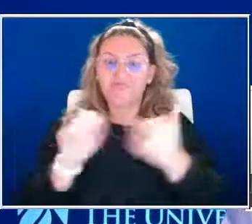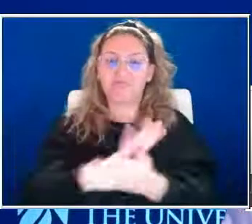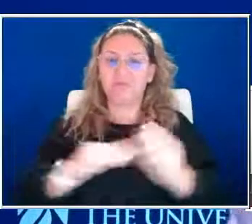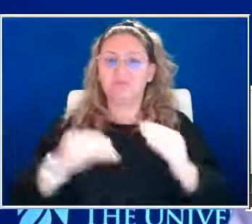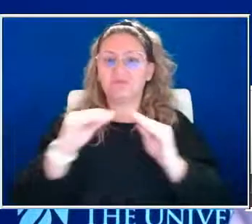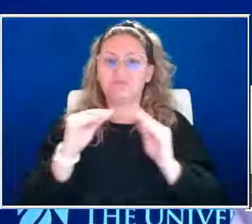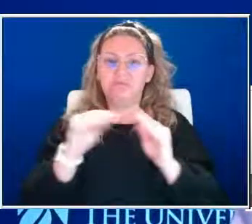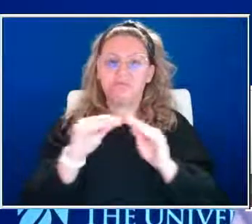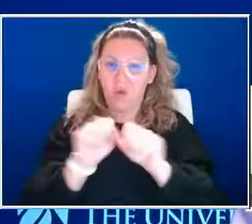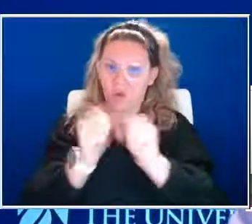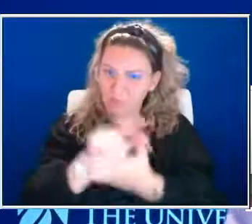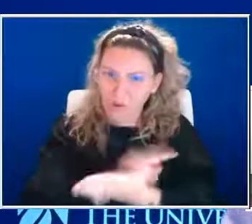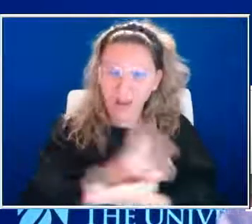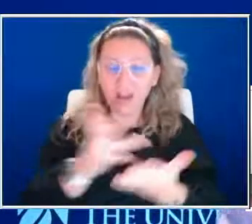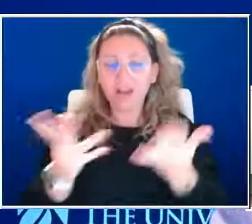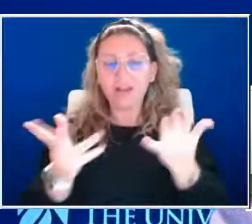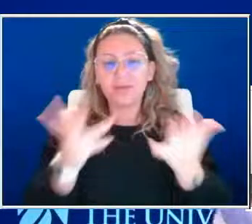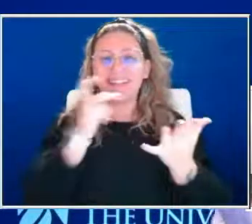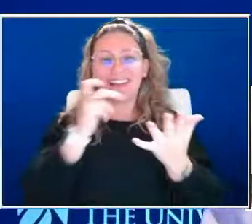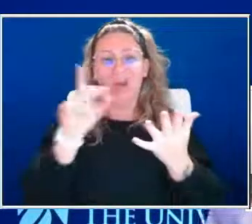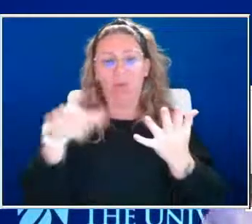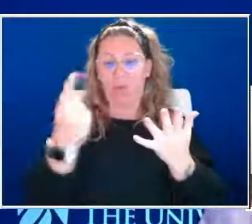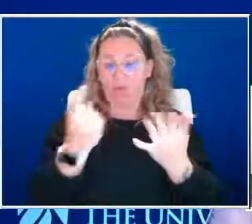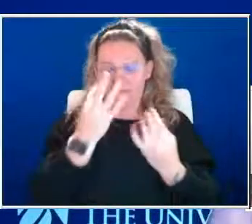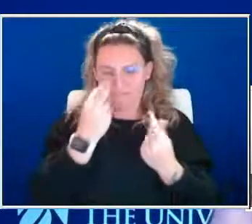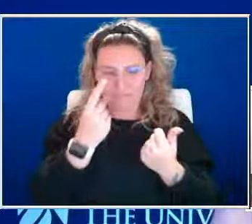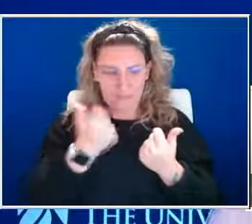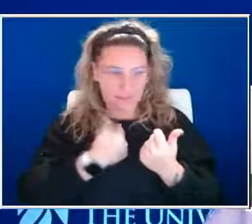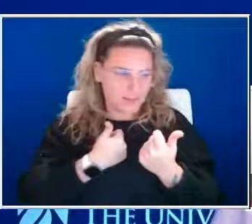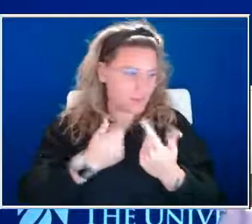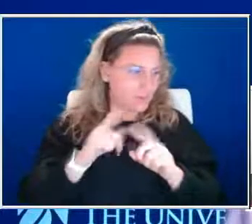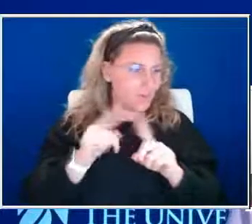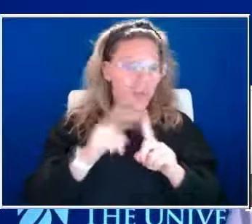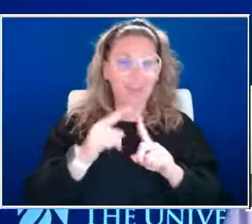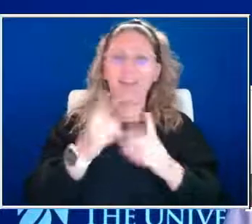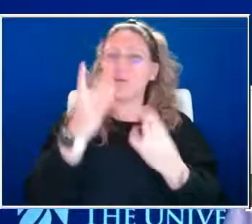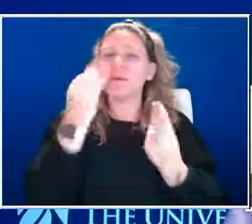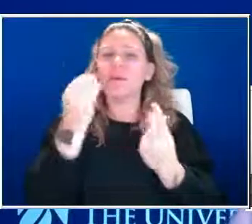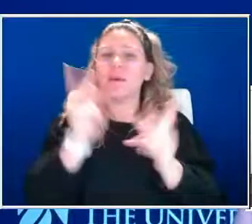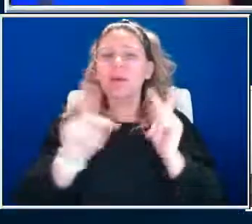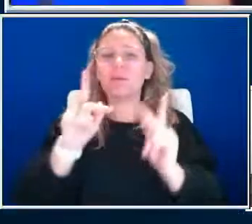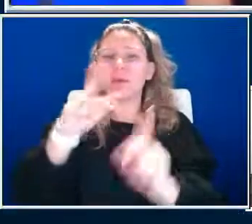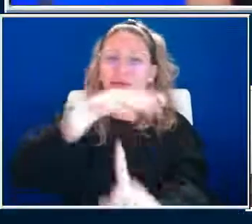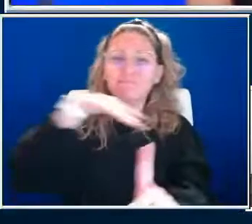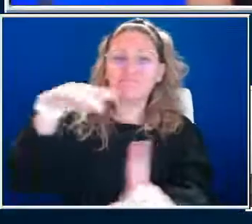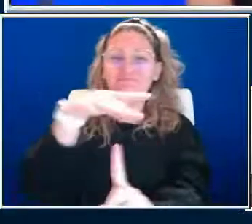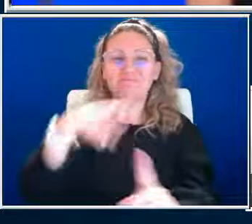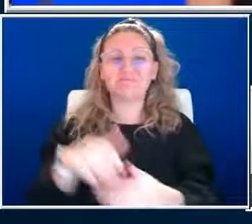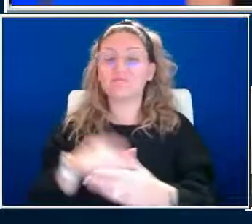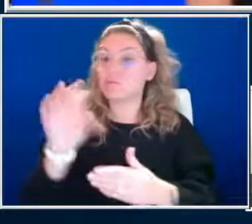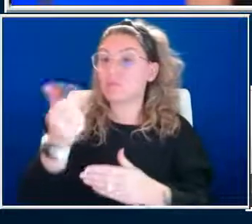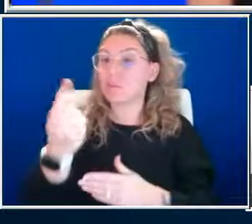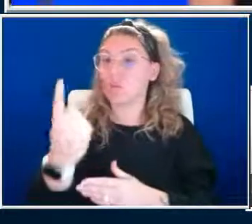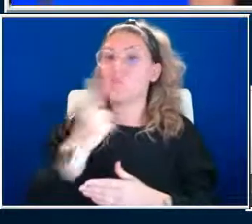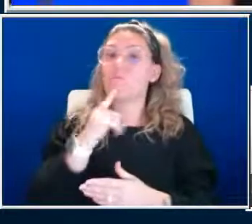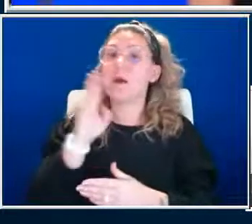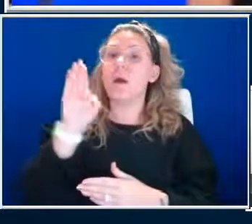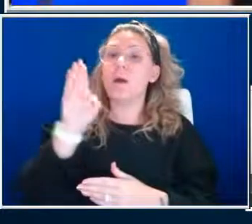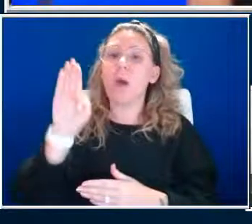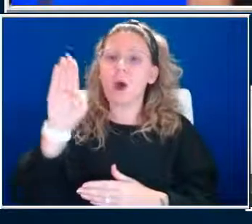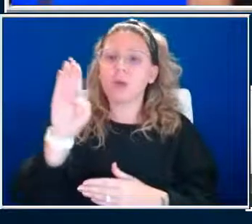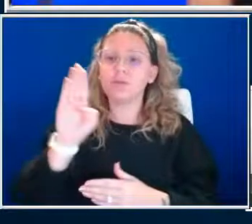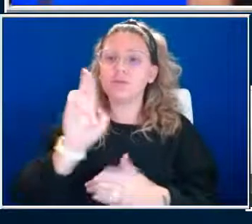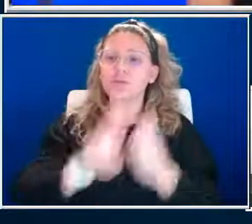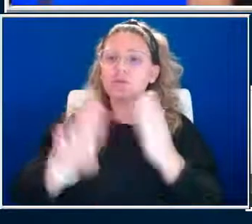were, not only thinking about themselves, but thinking about those people around them as well. So. All right, here's another one. Boston University is defending